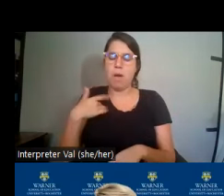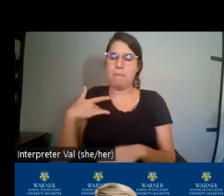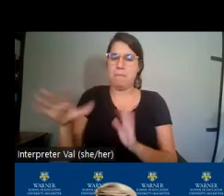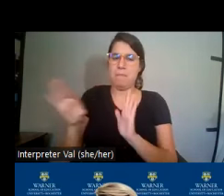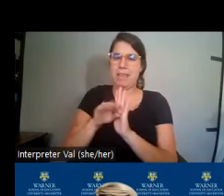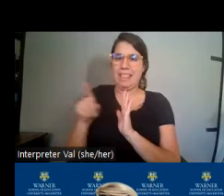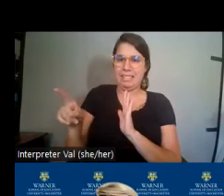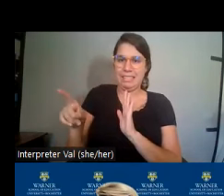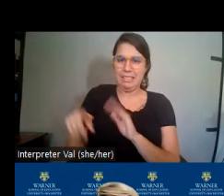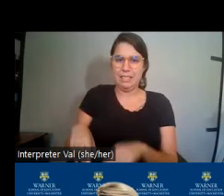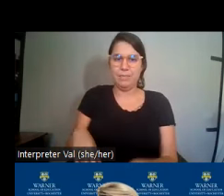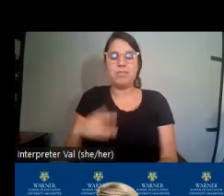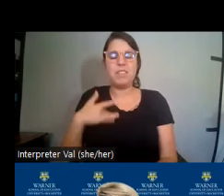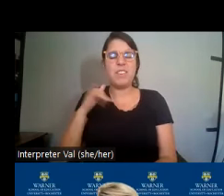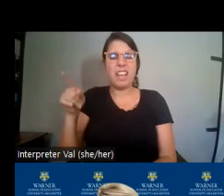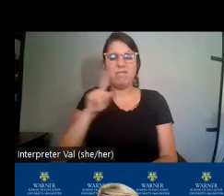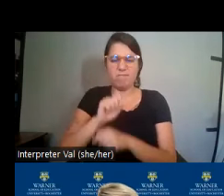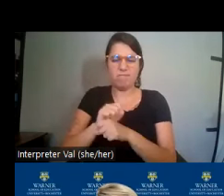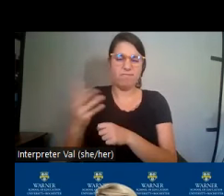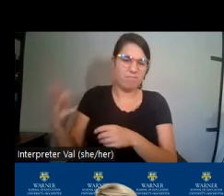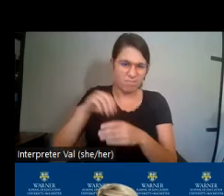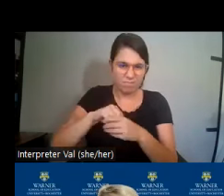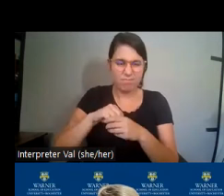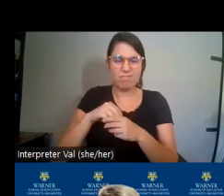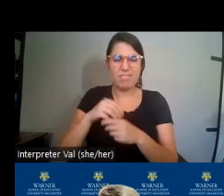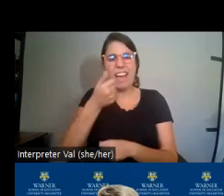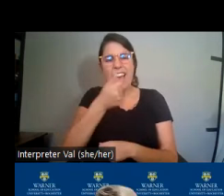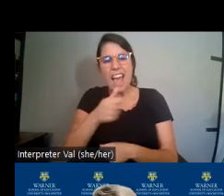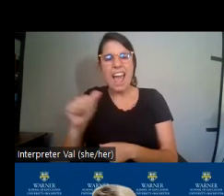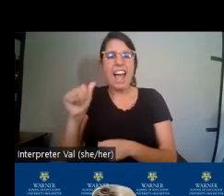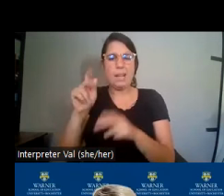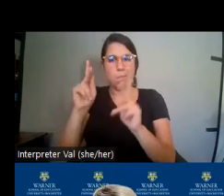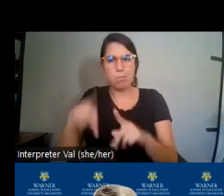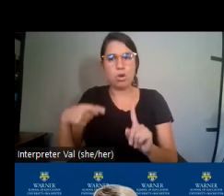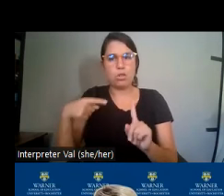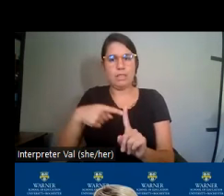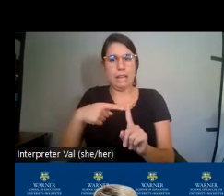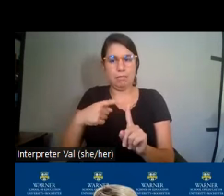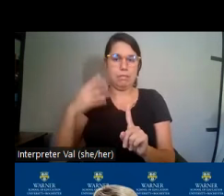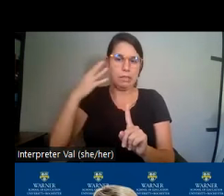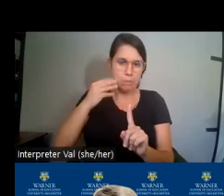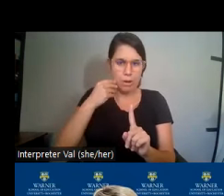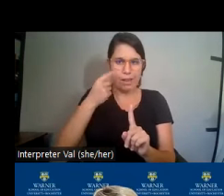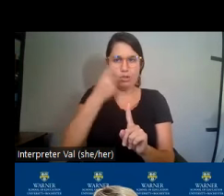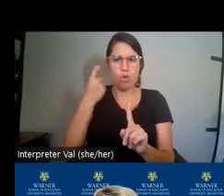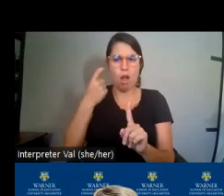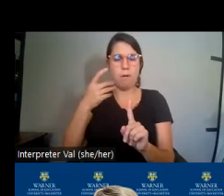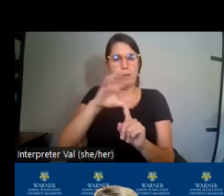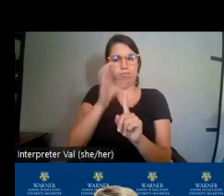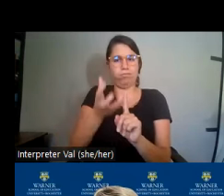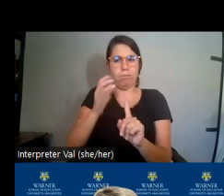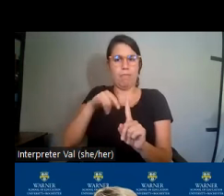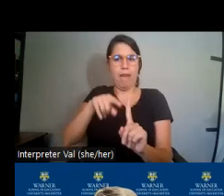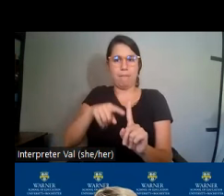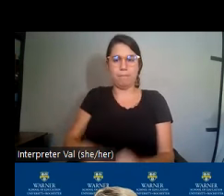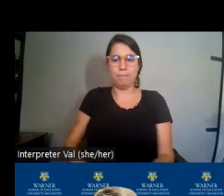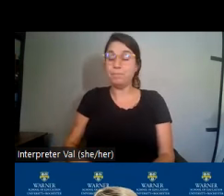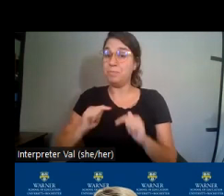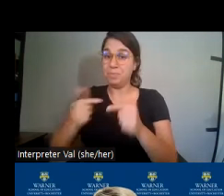I feel it encapsulates the experience of any sort of lived individual who experiences trauma. So the